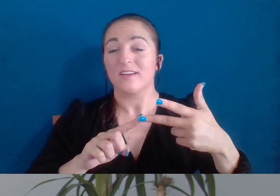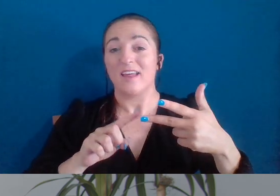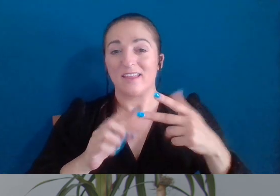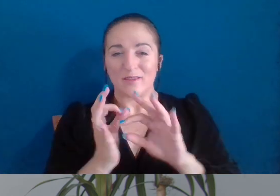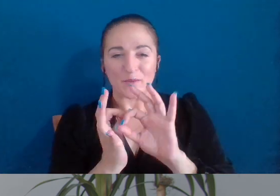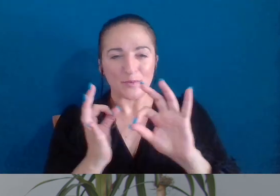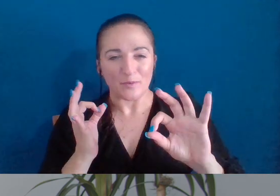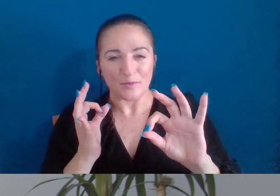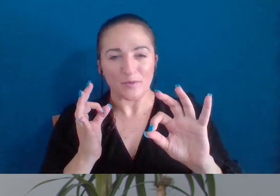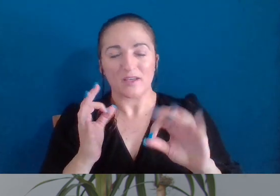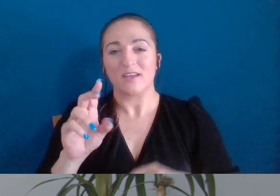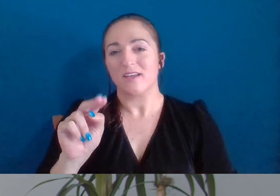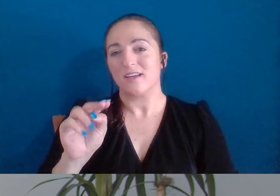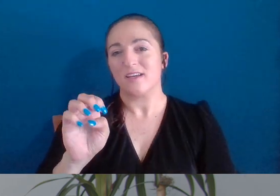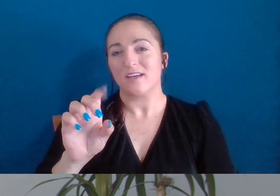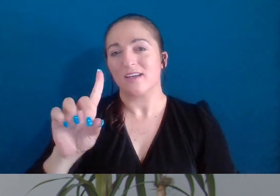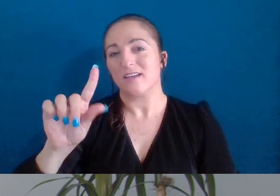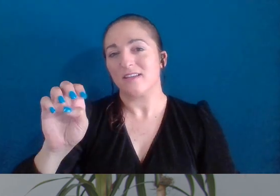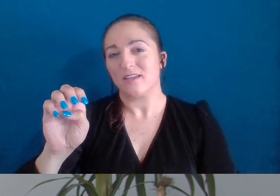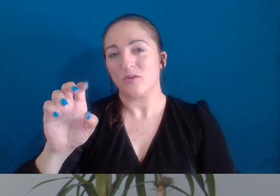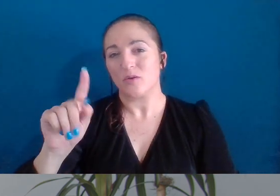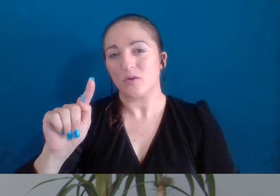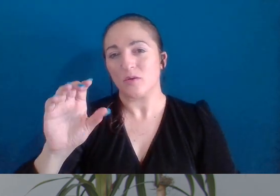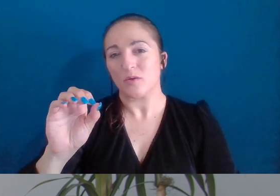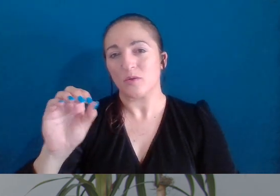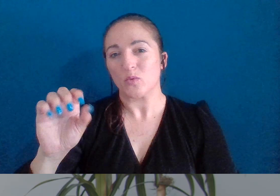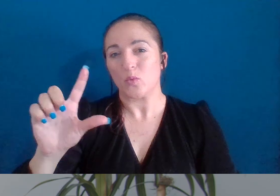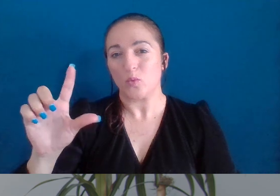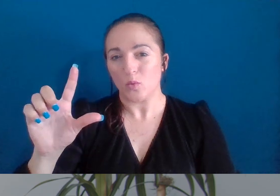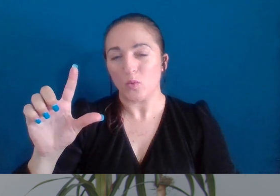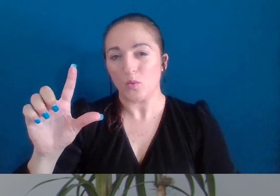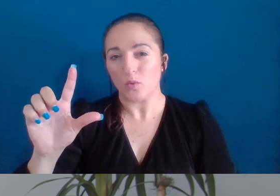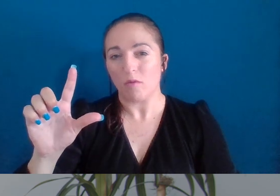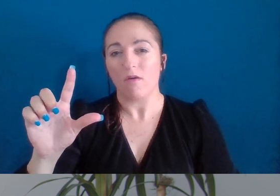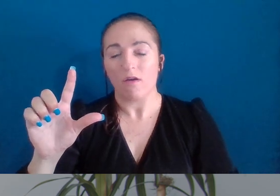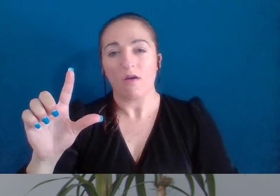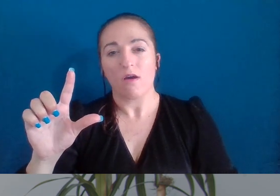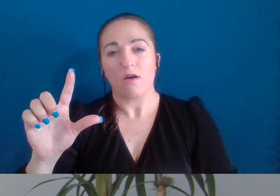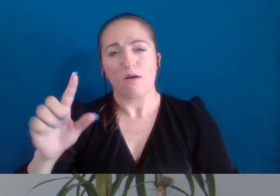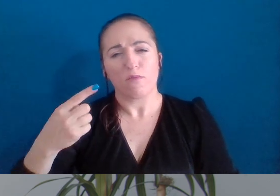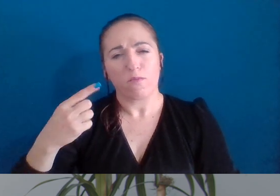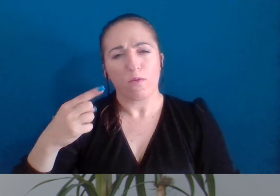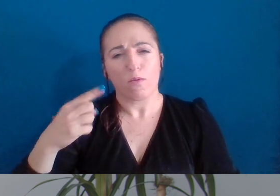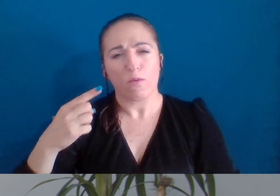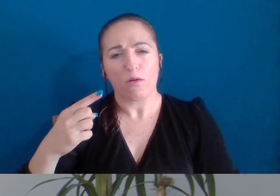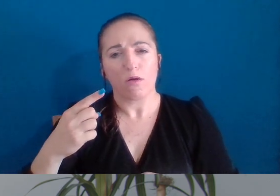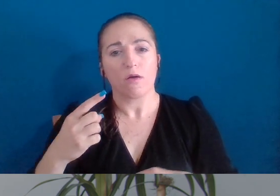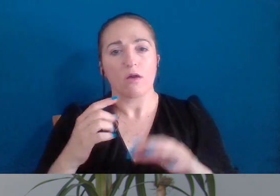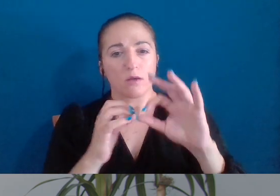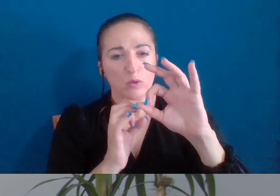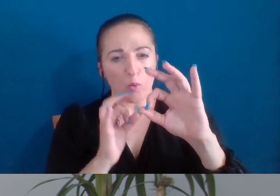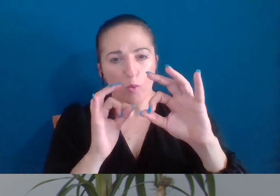need something to poke, that can poke through this